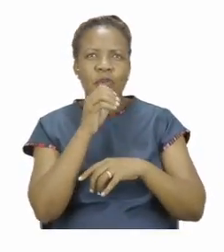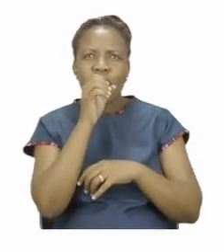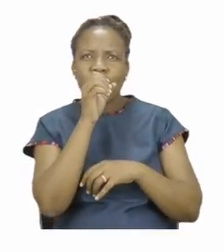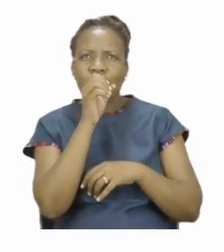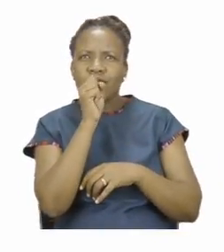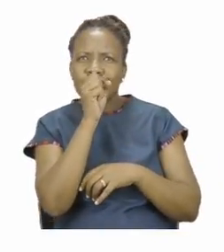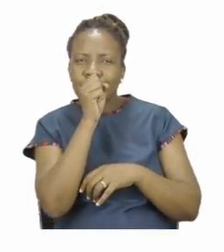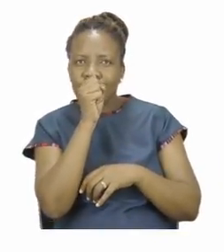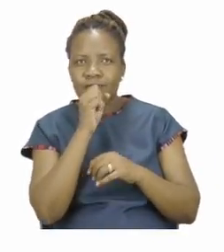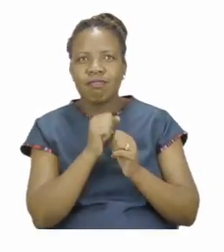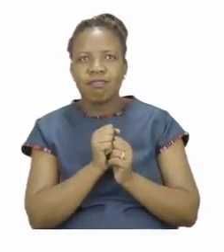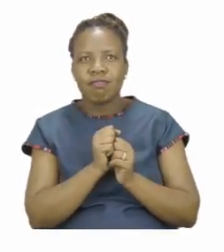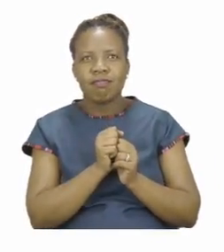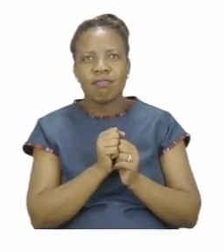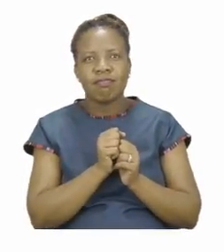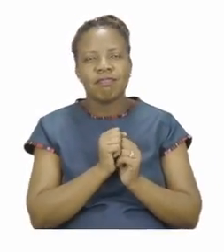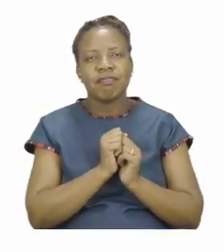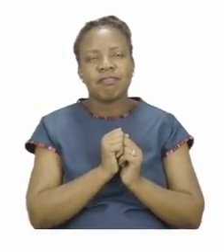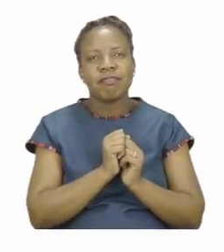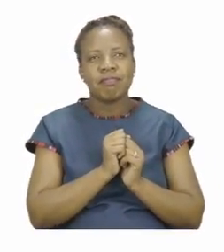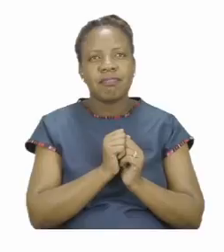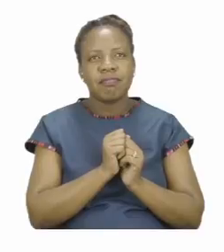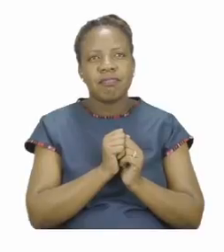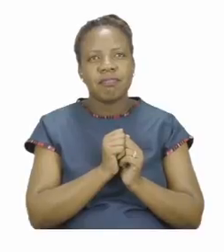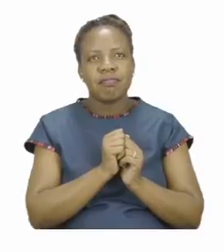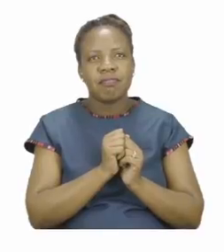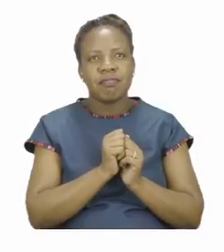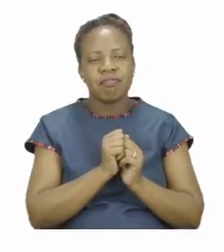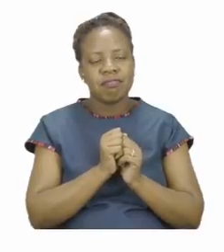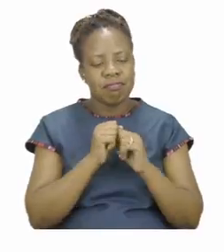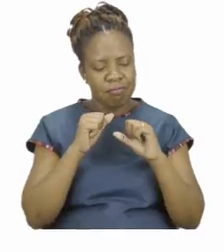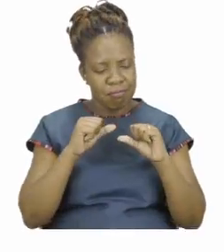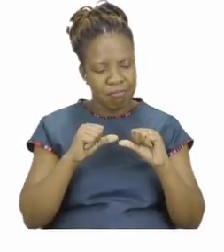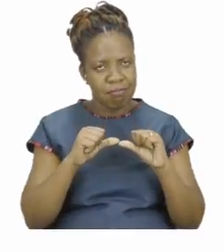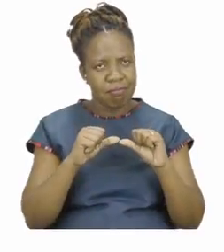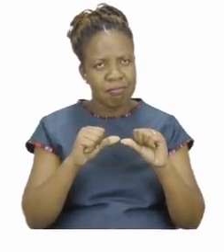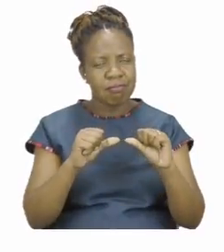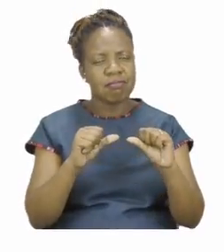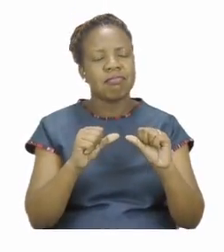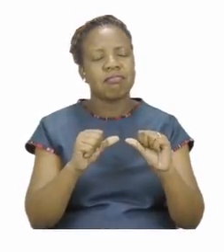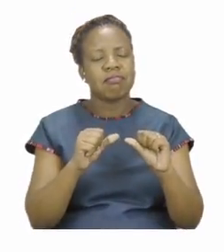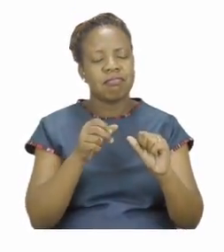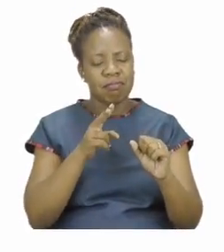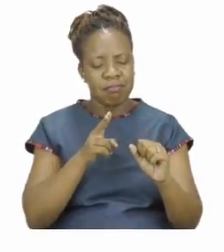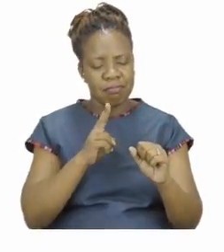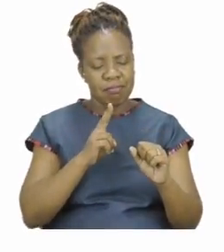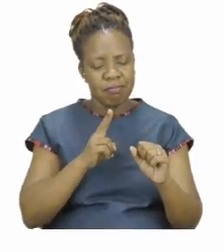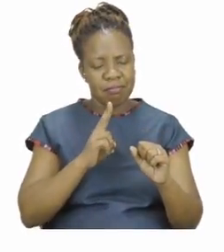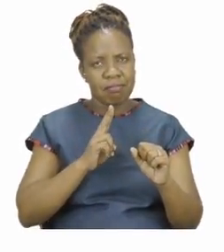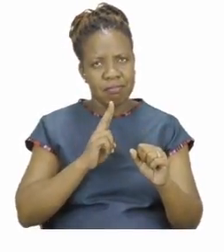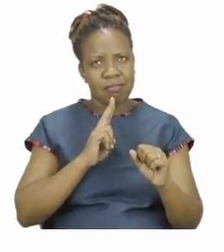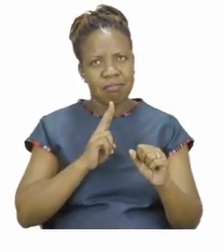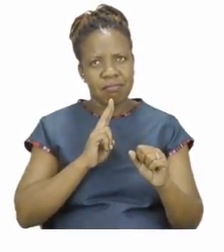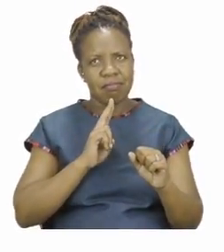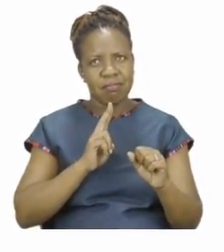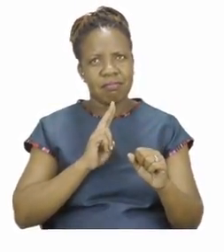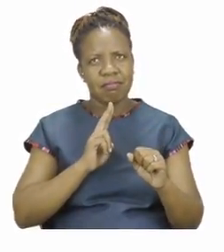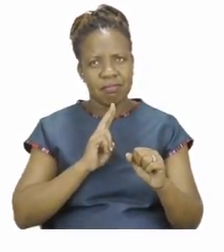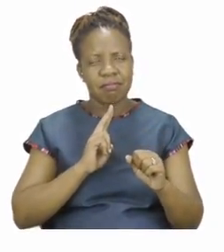fill in your answer. Now, I want you to continue this by yourselves. Take a good look